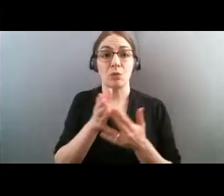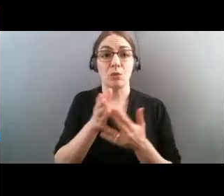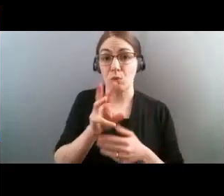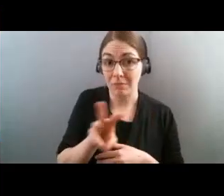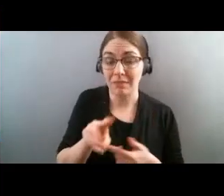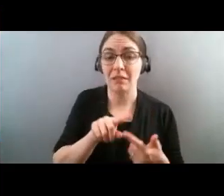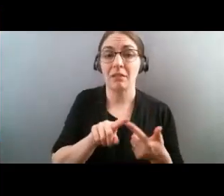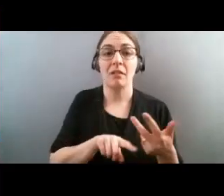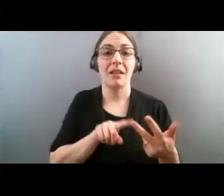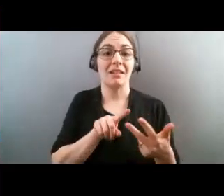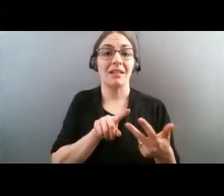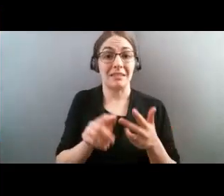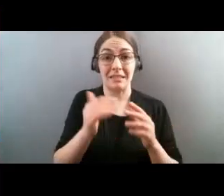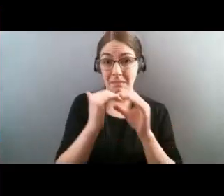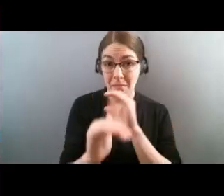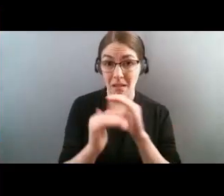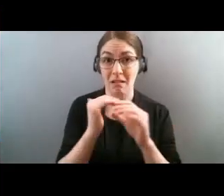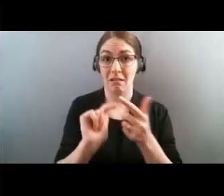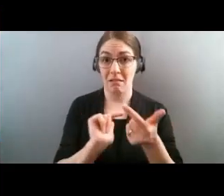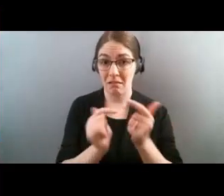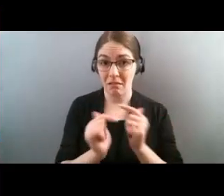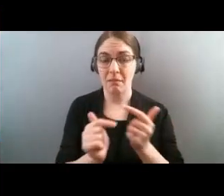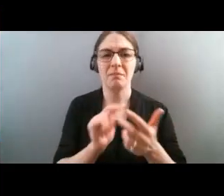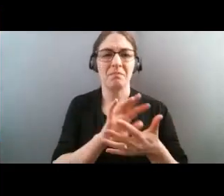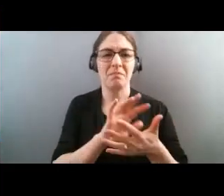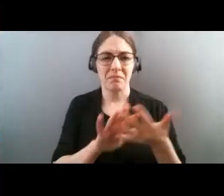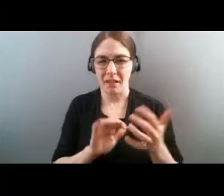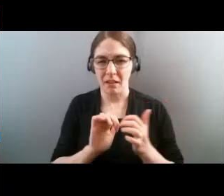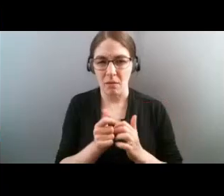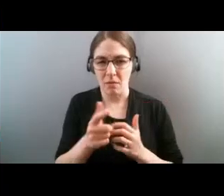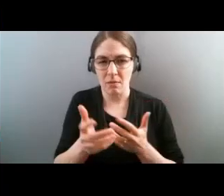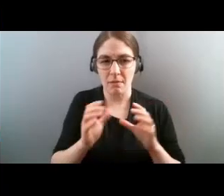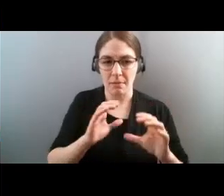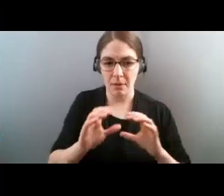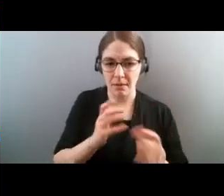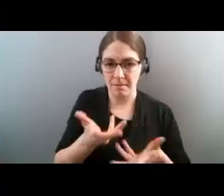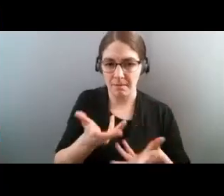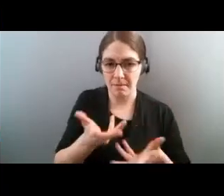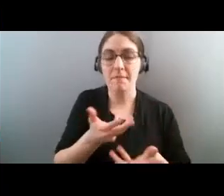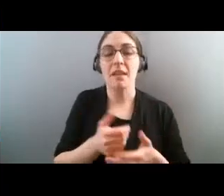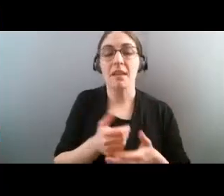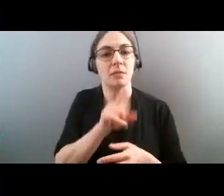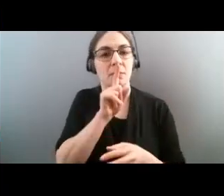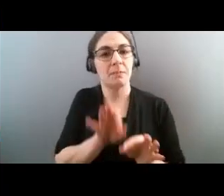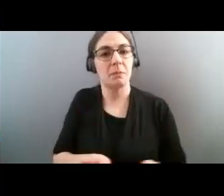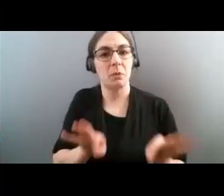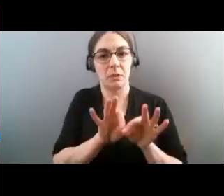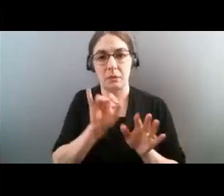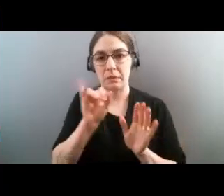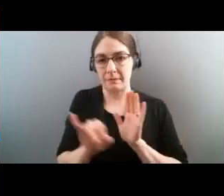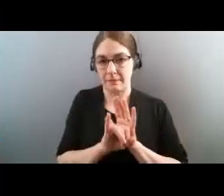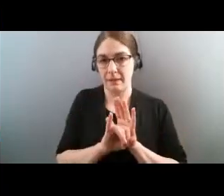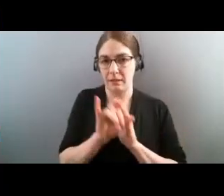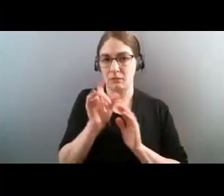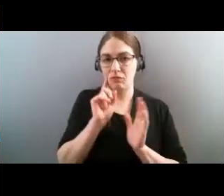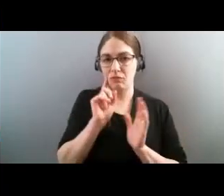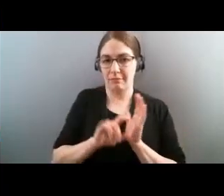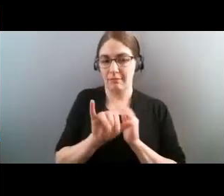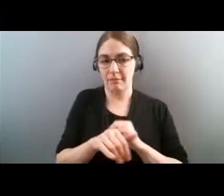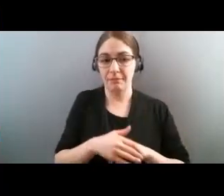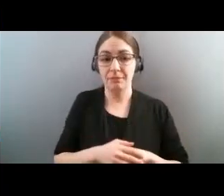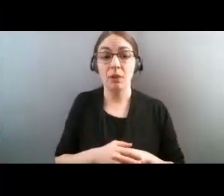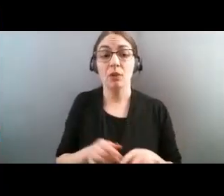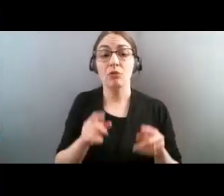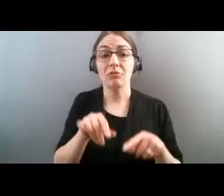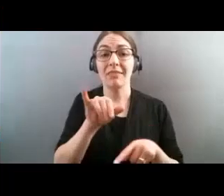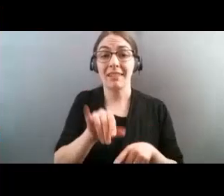email? So that is a very important aspect to identify. You would also need to, during that needs